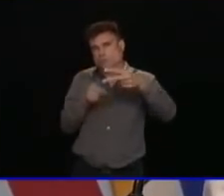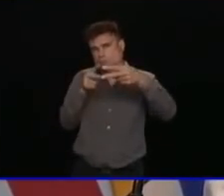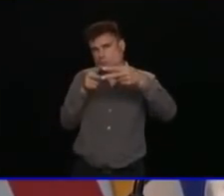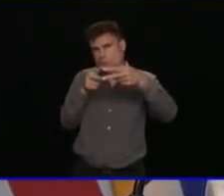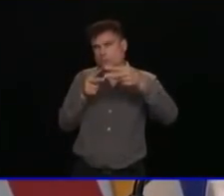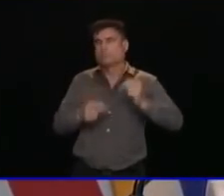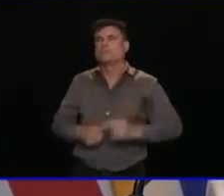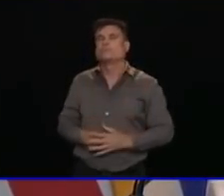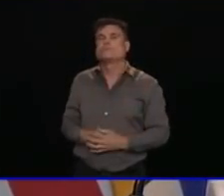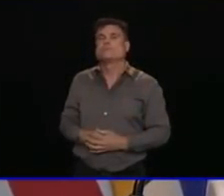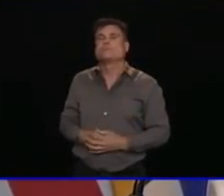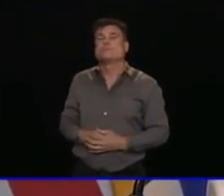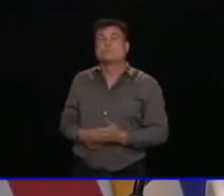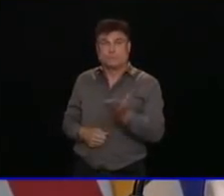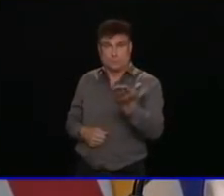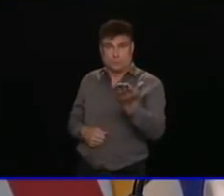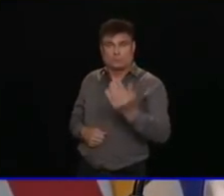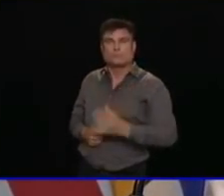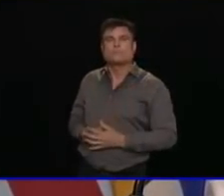is from Shannon Patterson, CTV.